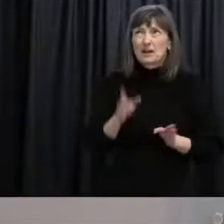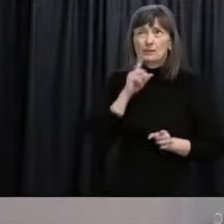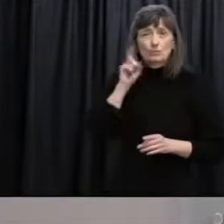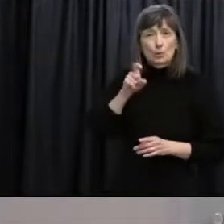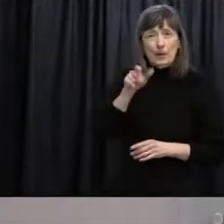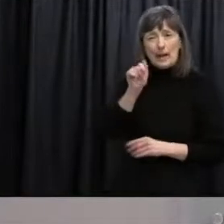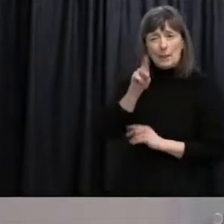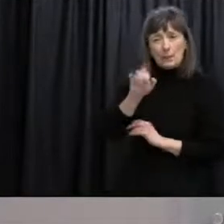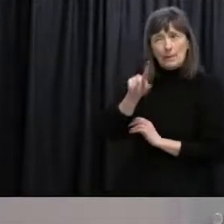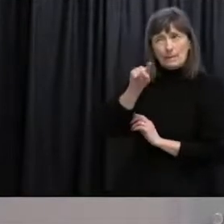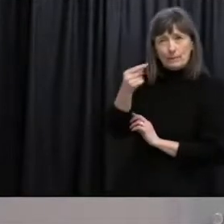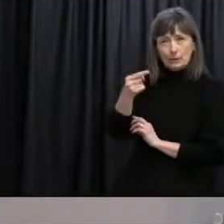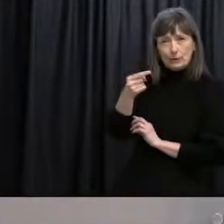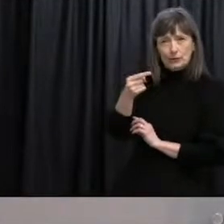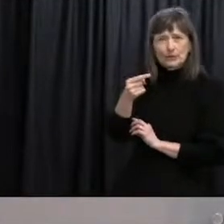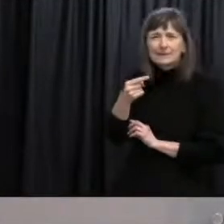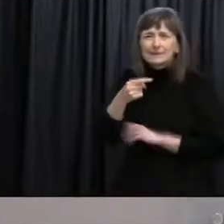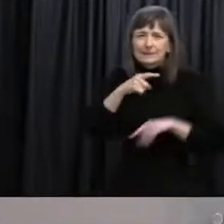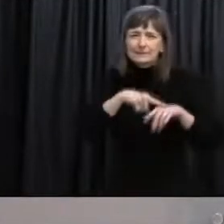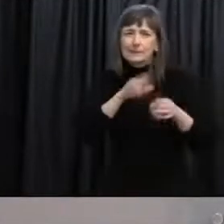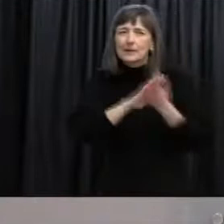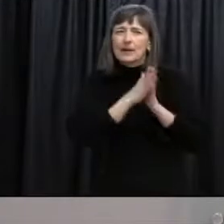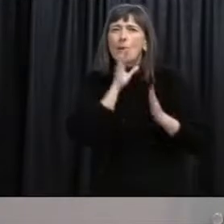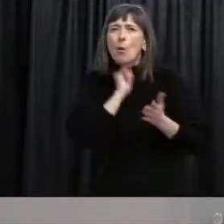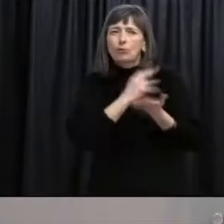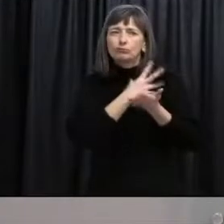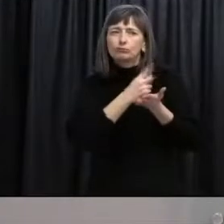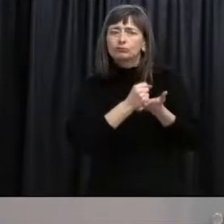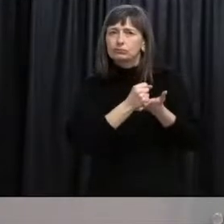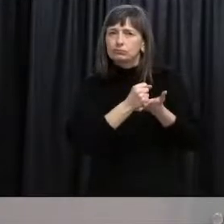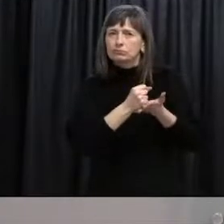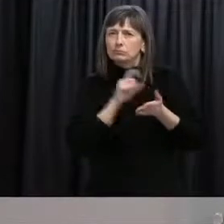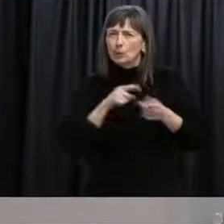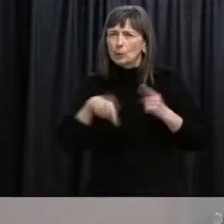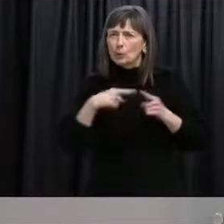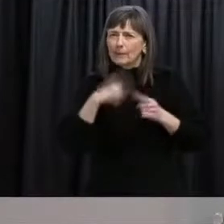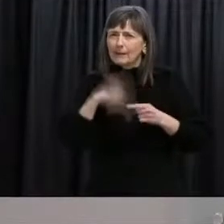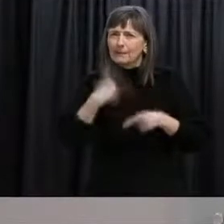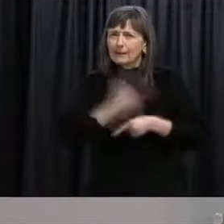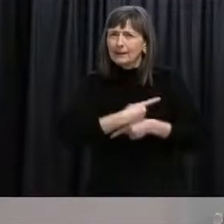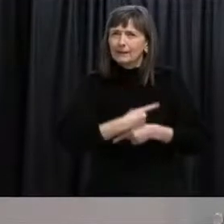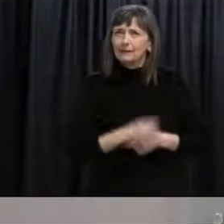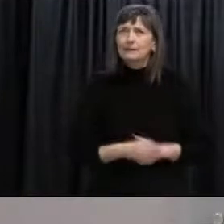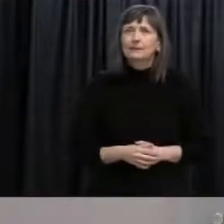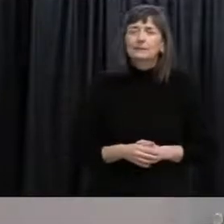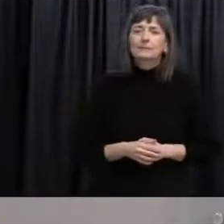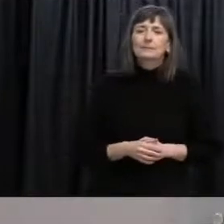or there's an expiry date that was fast approaching on the vaccine?